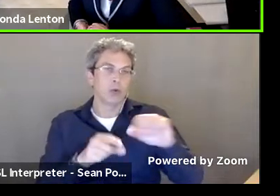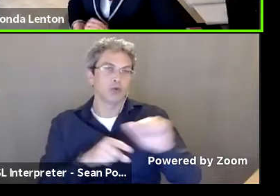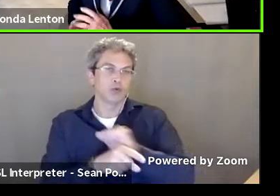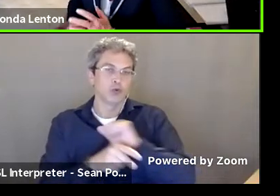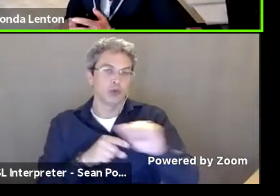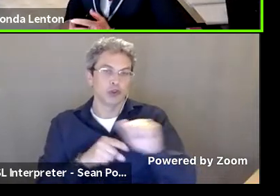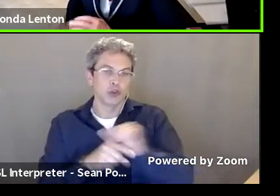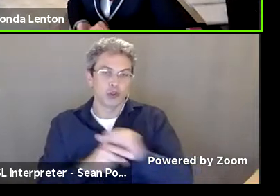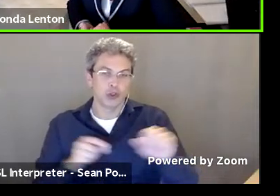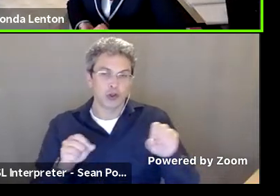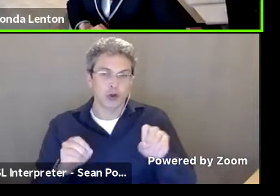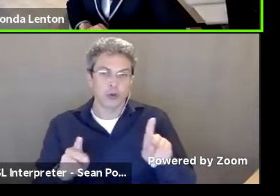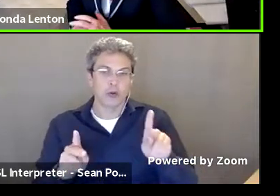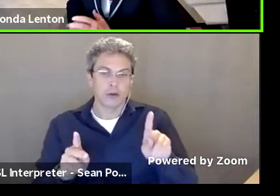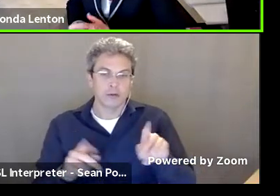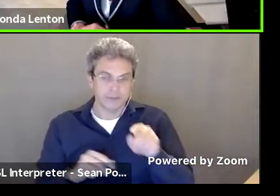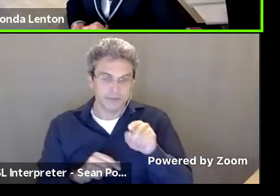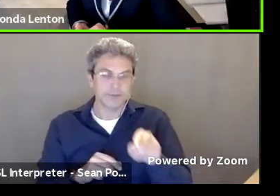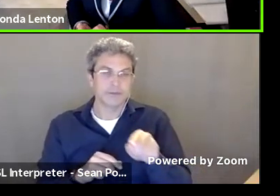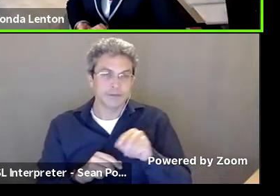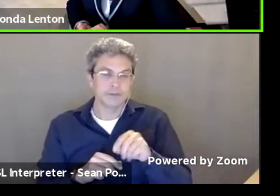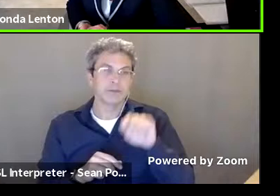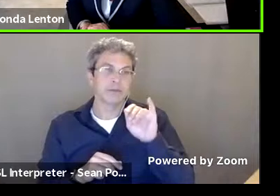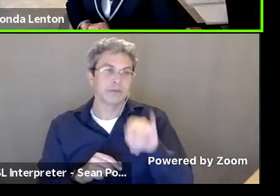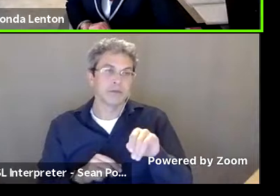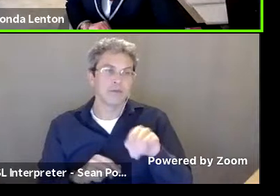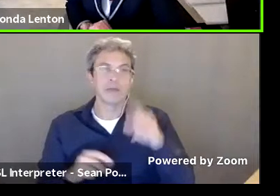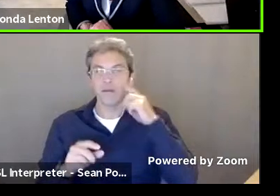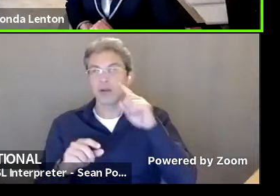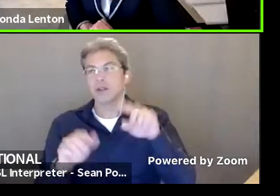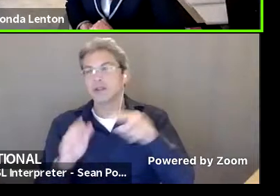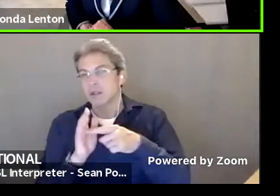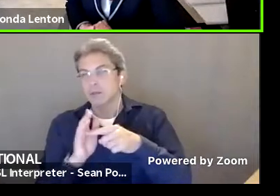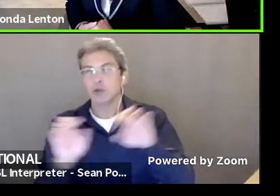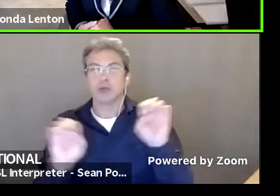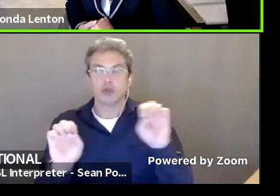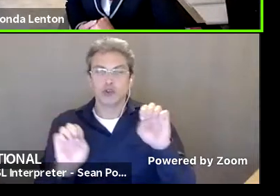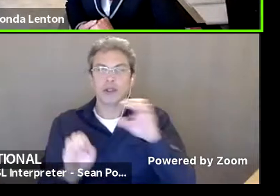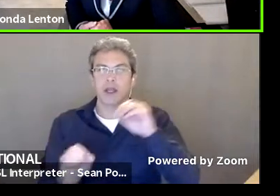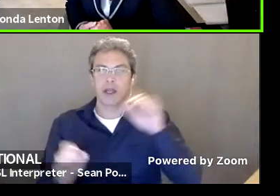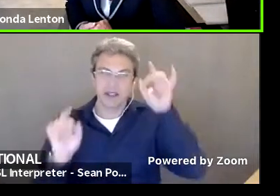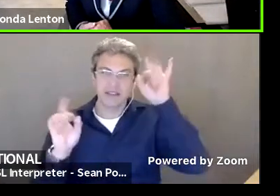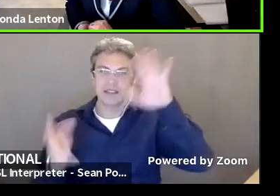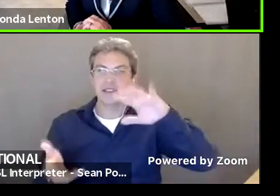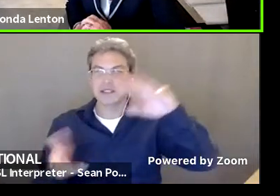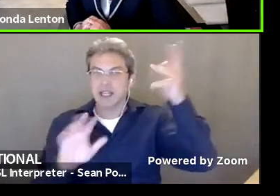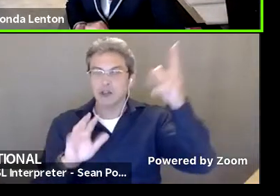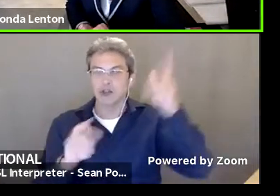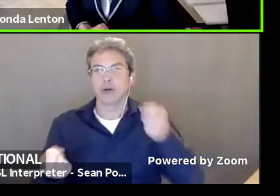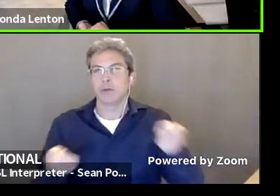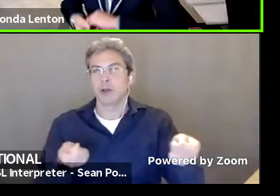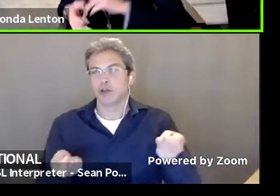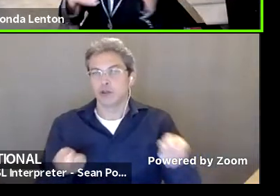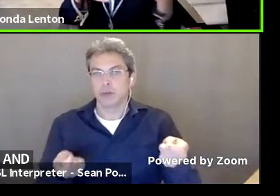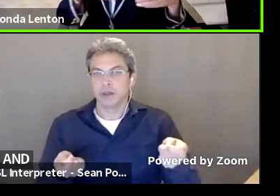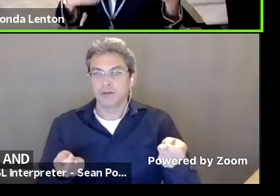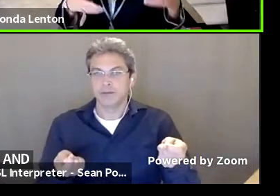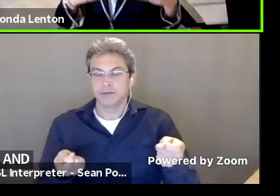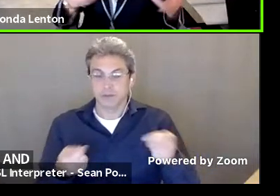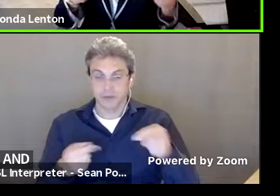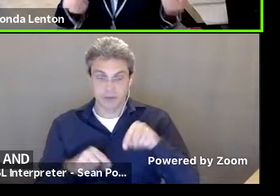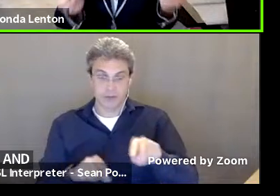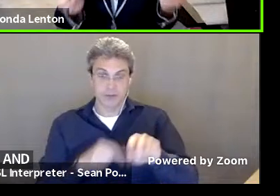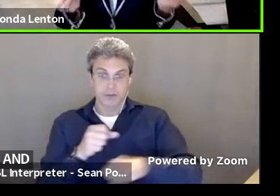the areas of, for example, emergency and disaster management. And if over the next year is part